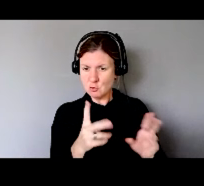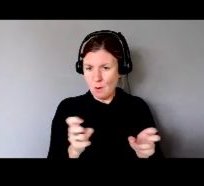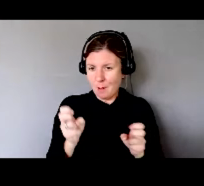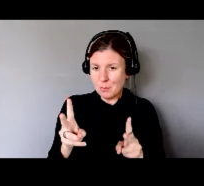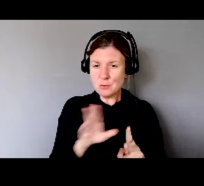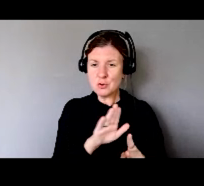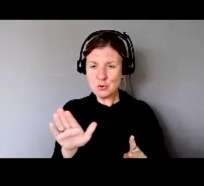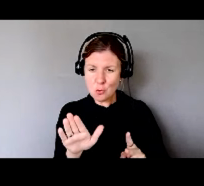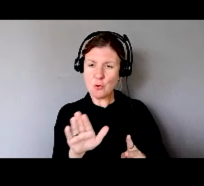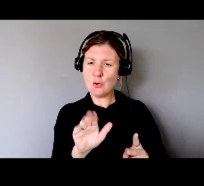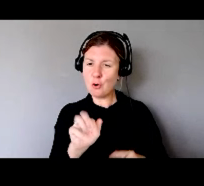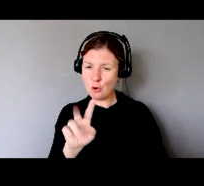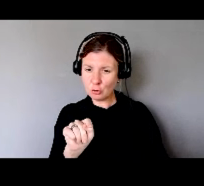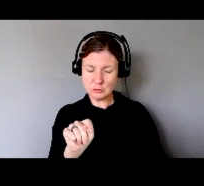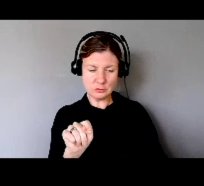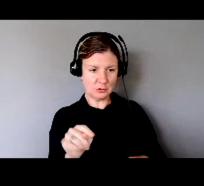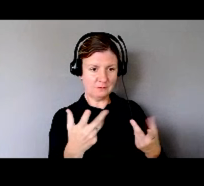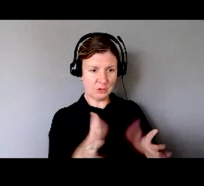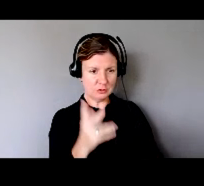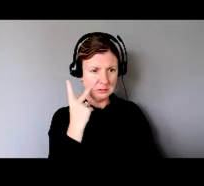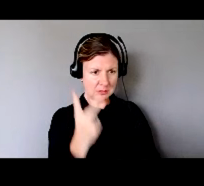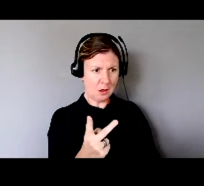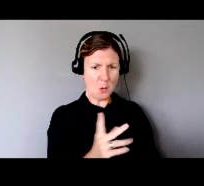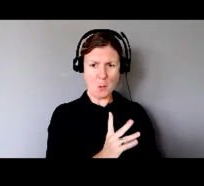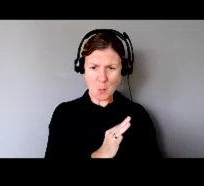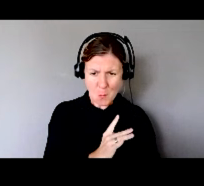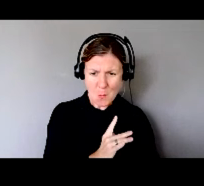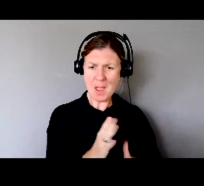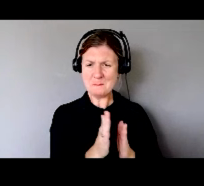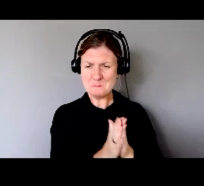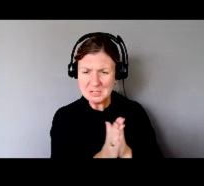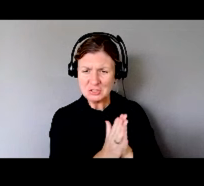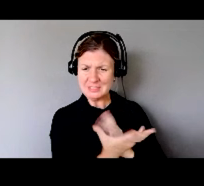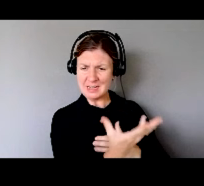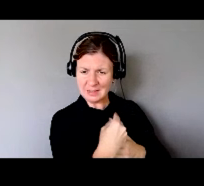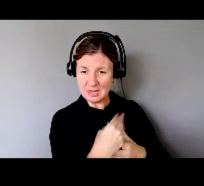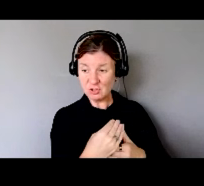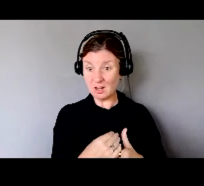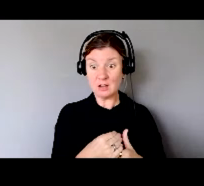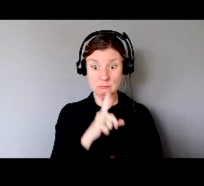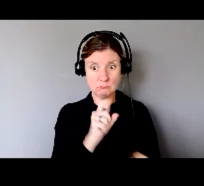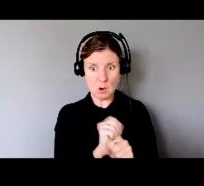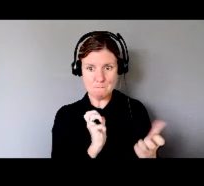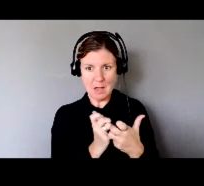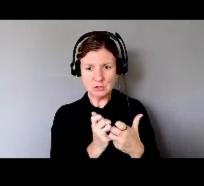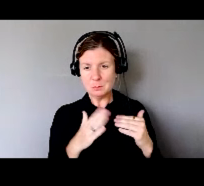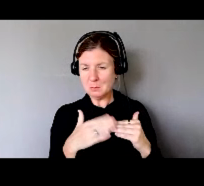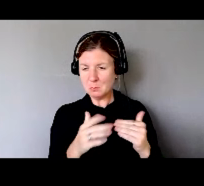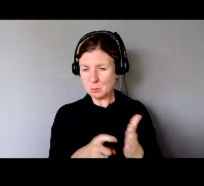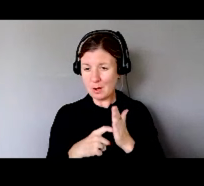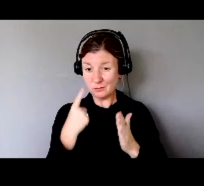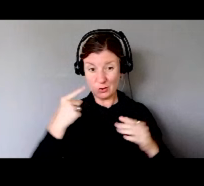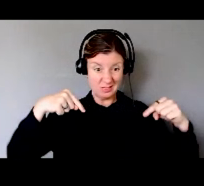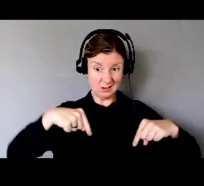ambitious, creative, and engaging that meet the minimum requirements for this opportunity. Please do